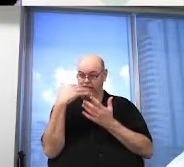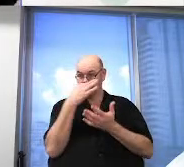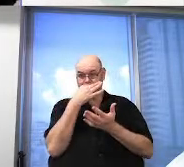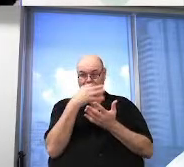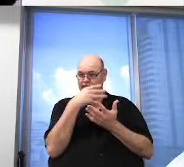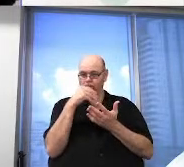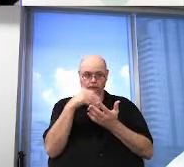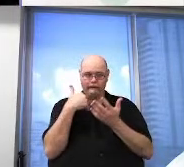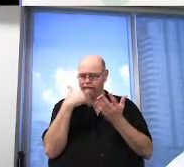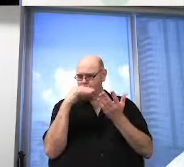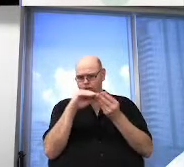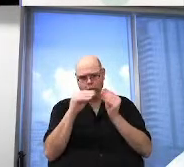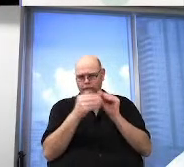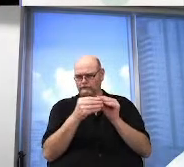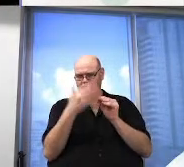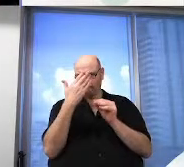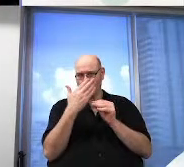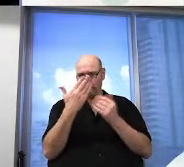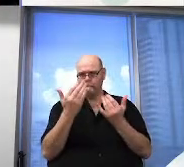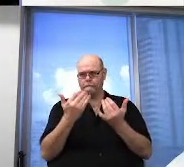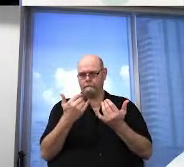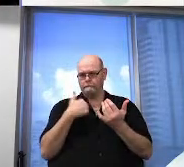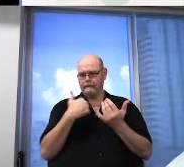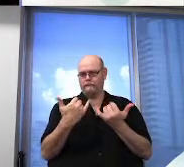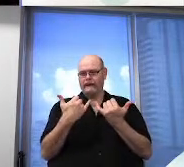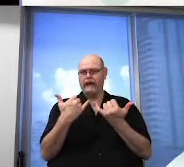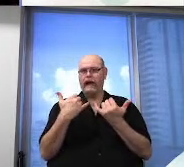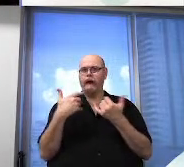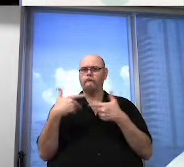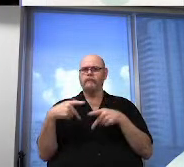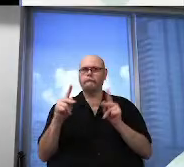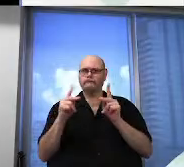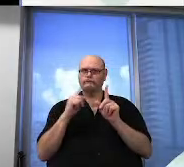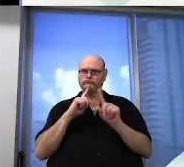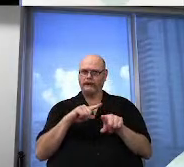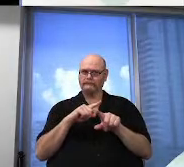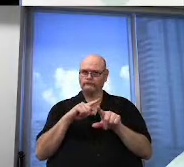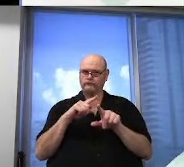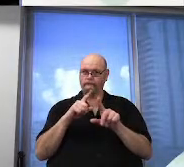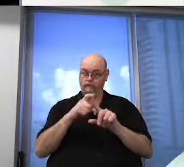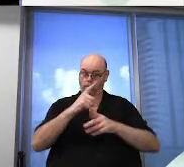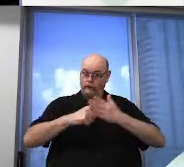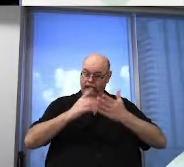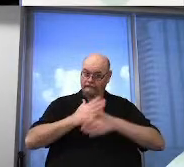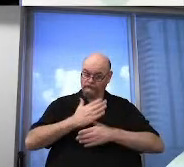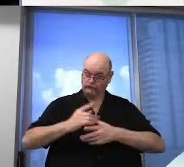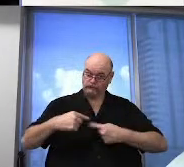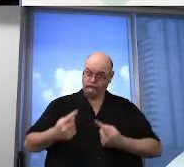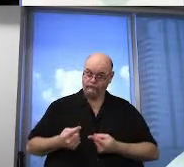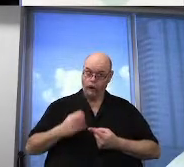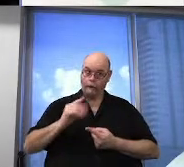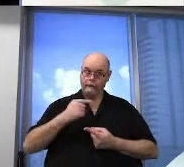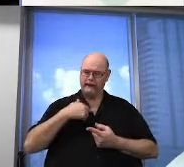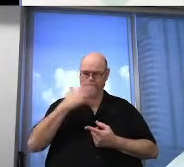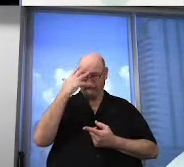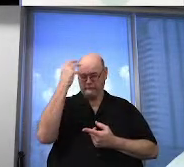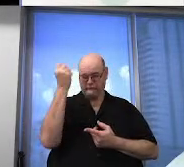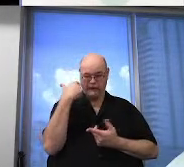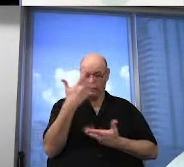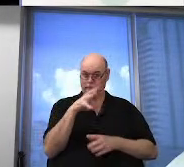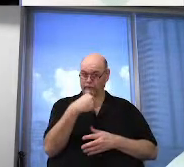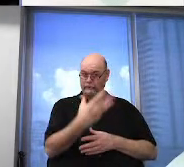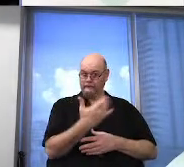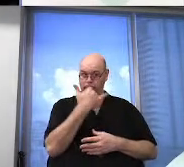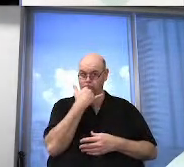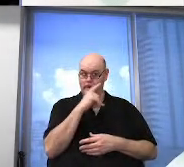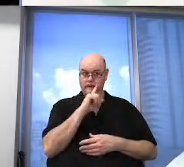and the numbers in front of me. I would like to get the opportunity to see what I could answer that from what I have shared so far. Because I'm going to go off of memory. I